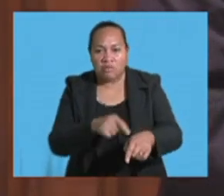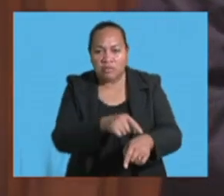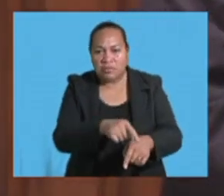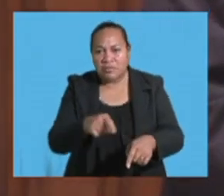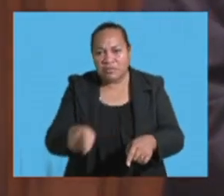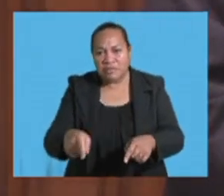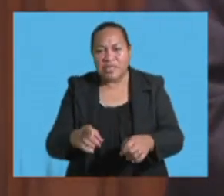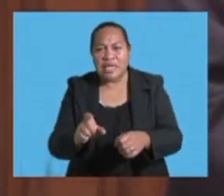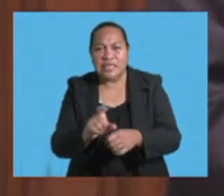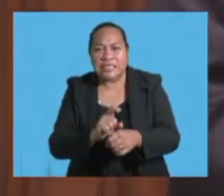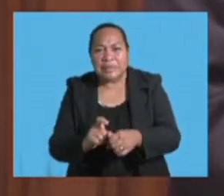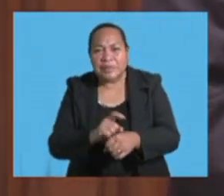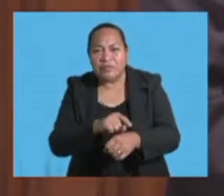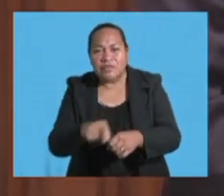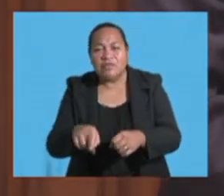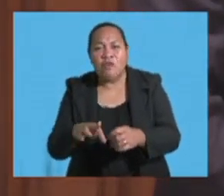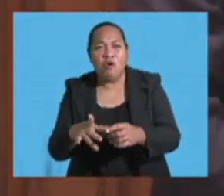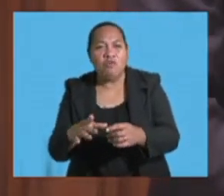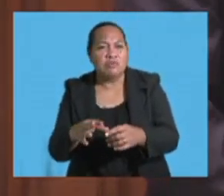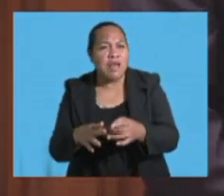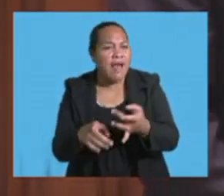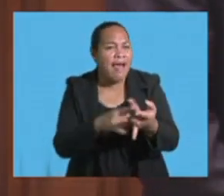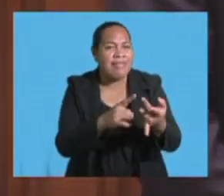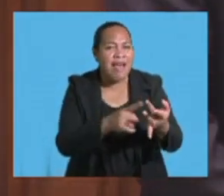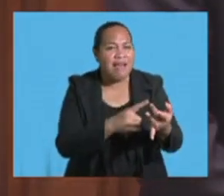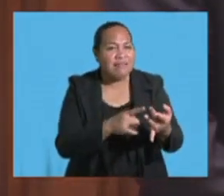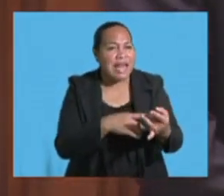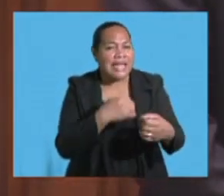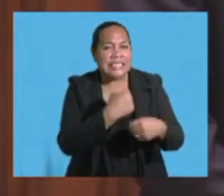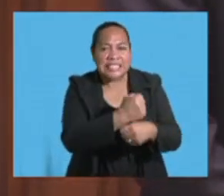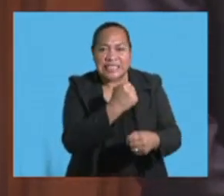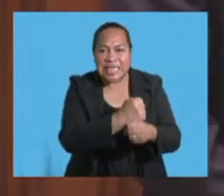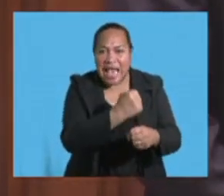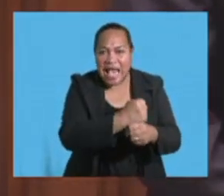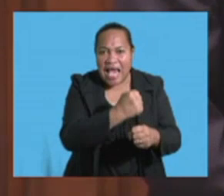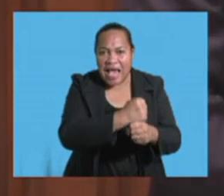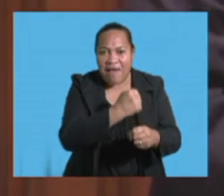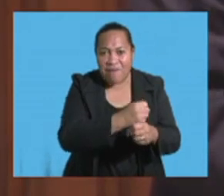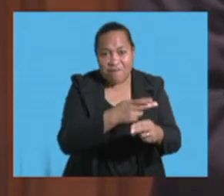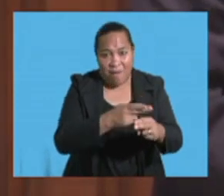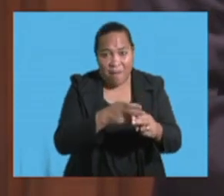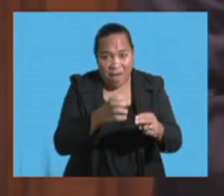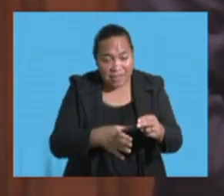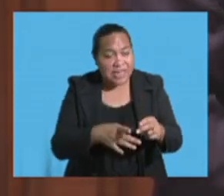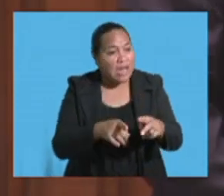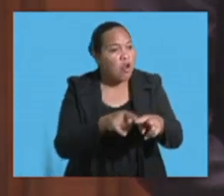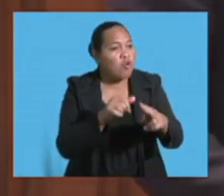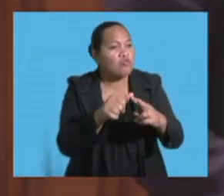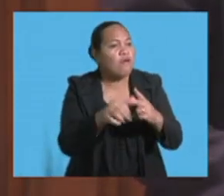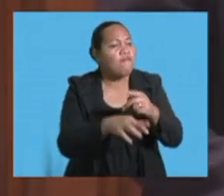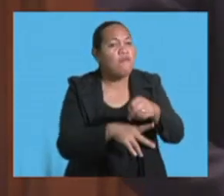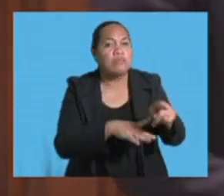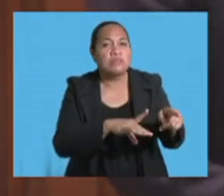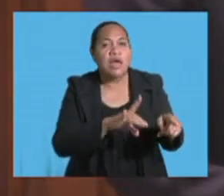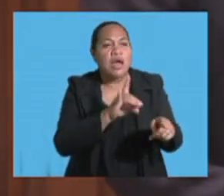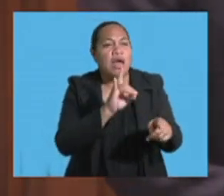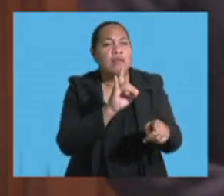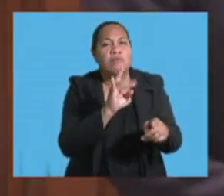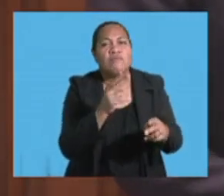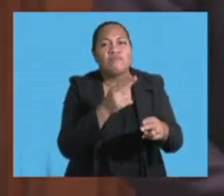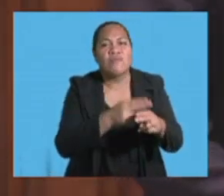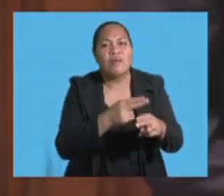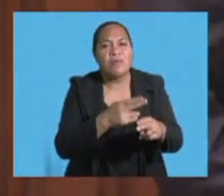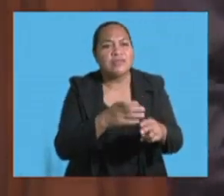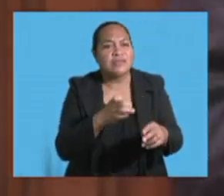subsidy for non-sugarcane farmers, including ginger farmers and farmers in the dairy and livestock sector.